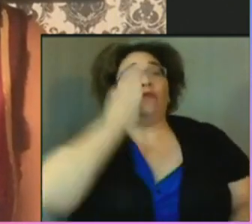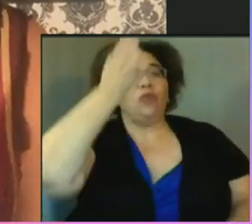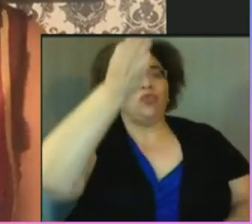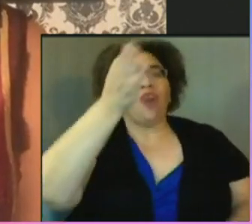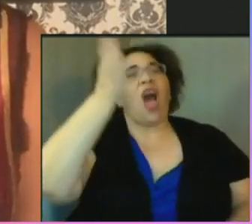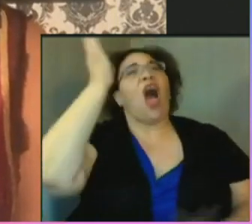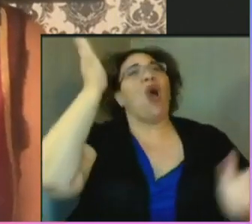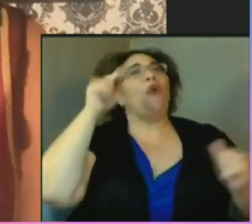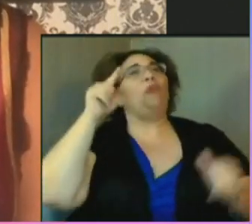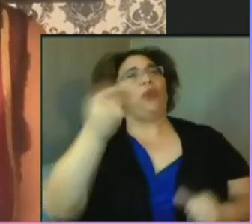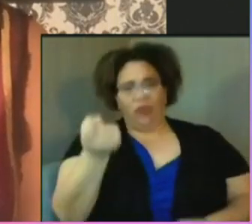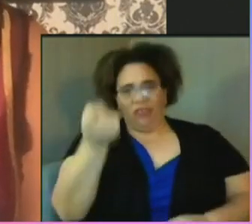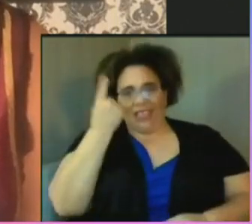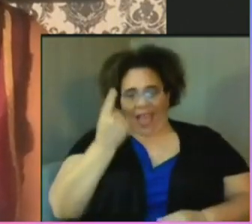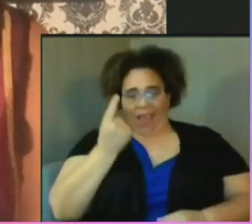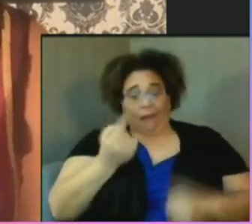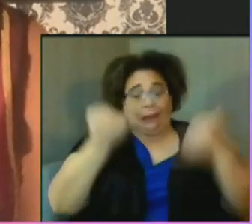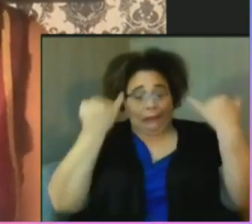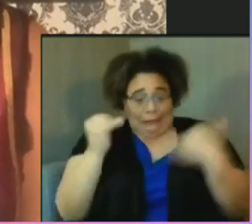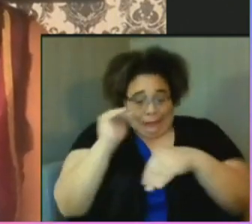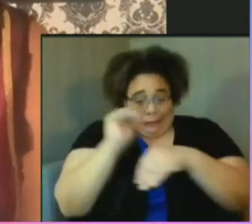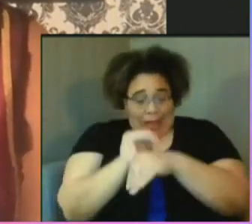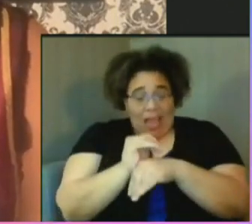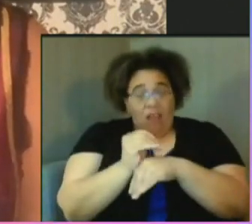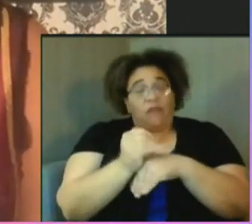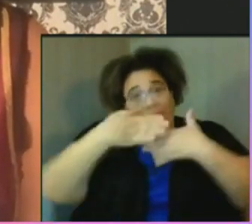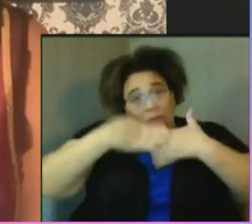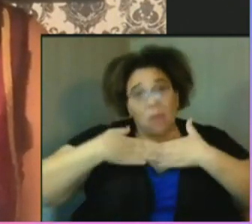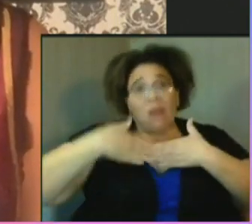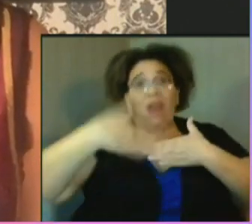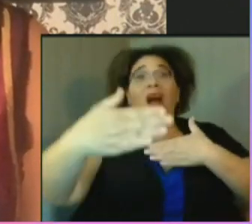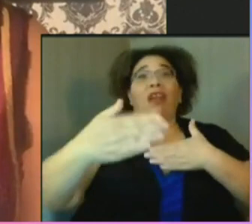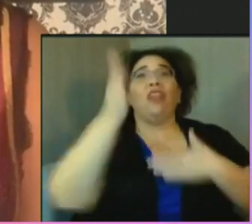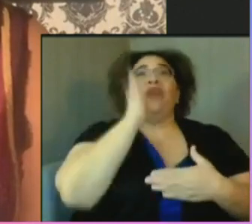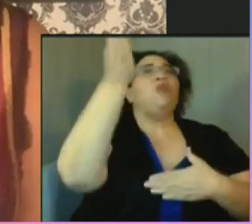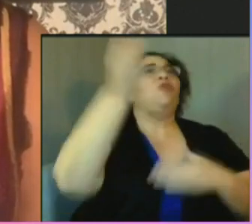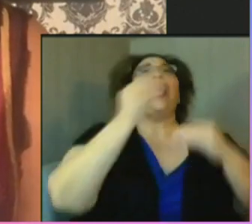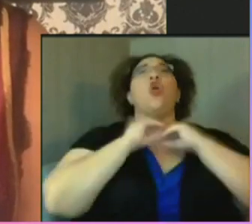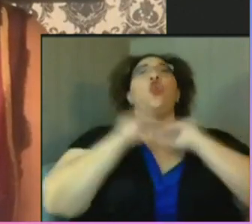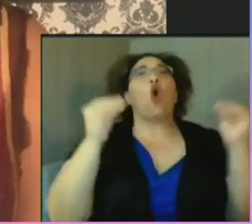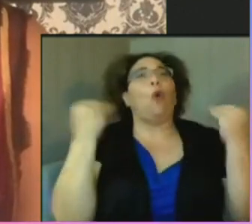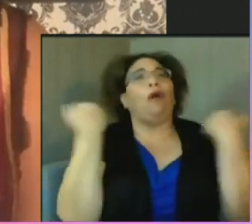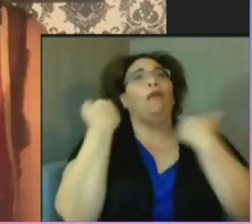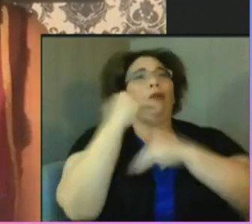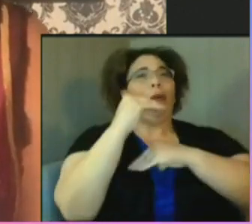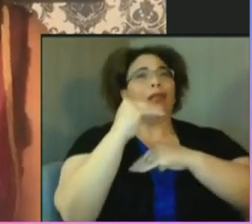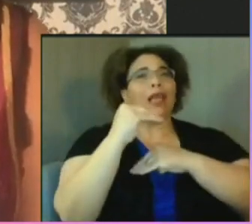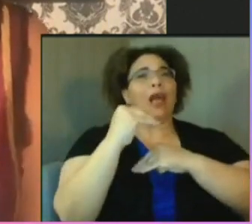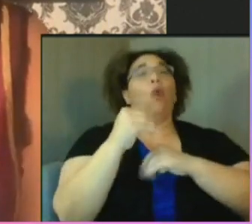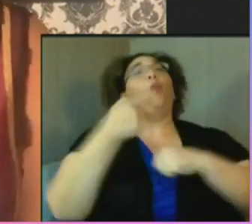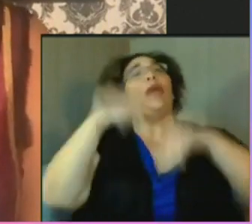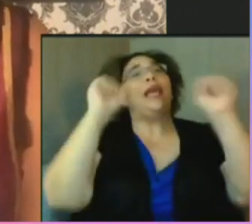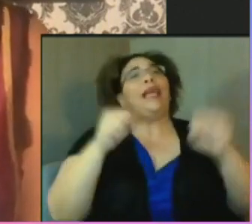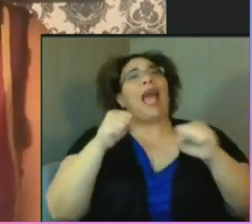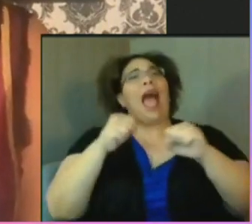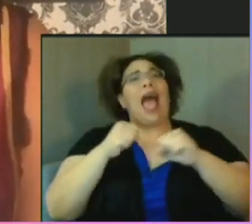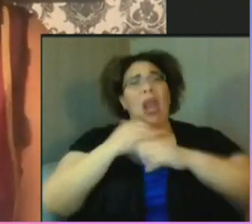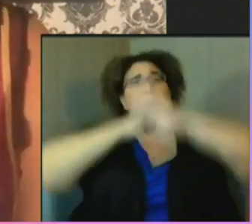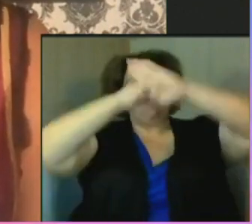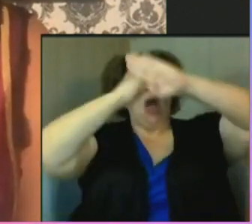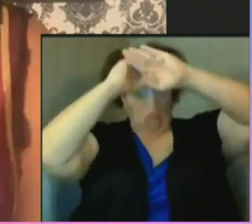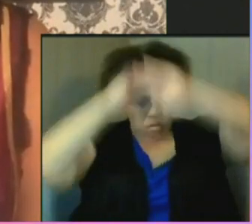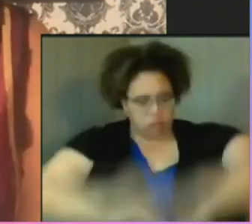the future is limitless, that it means us breaking boundaries, that it means us finding new ways of finding ways